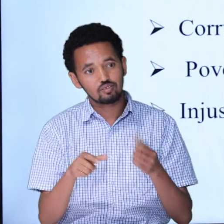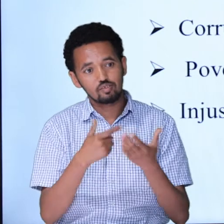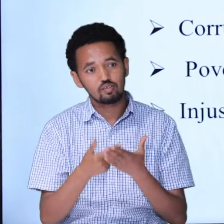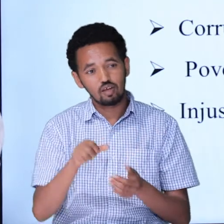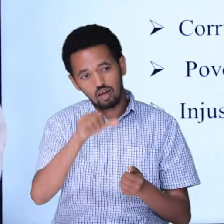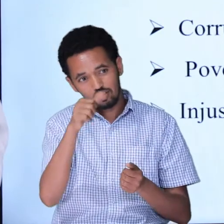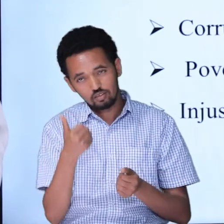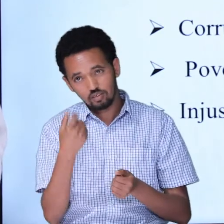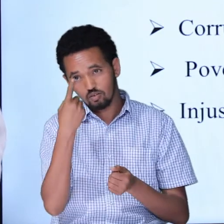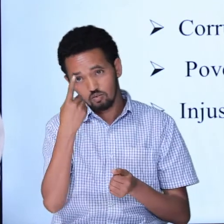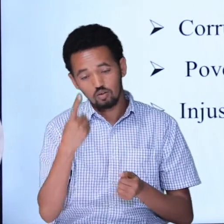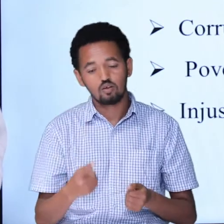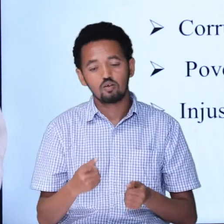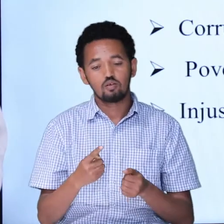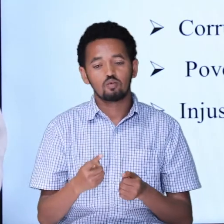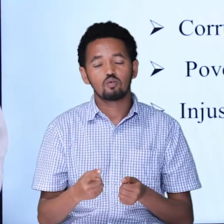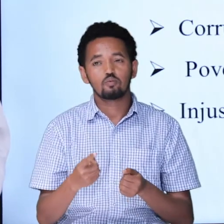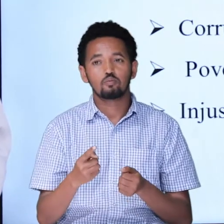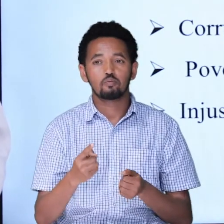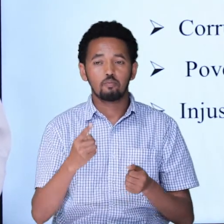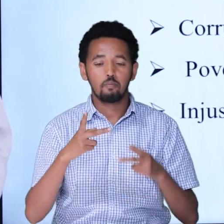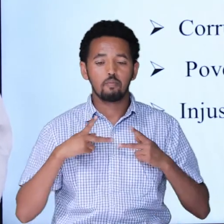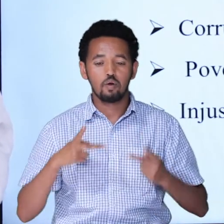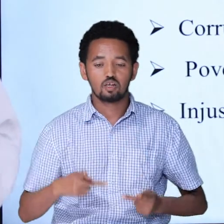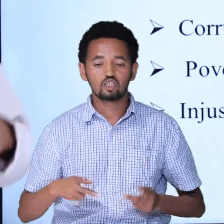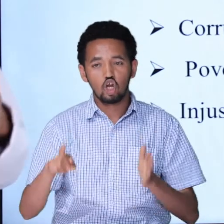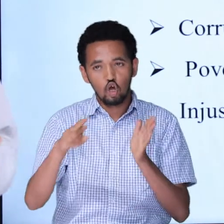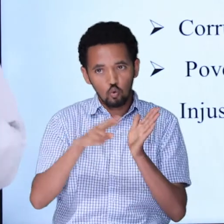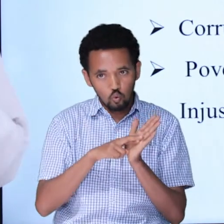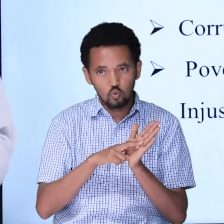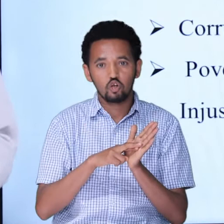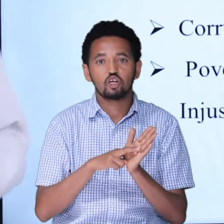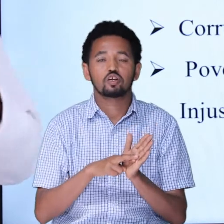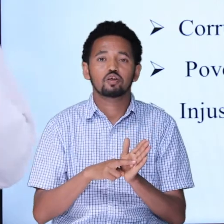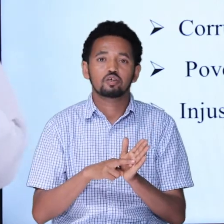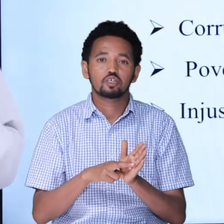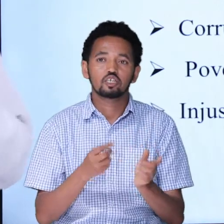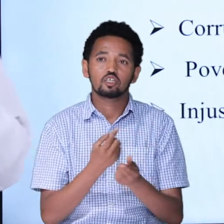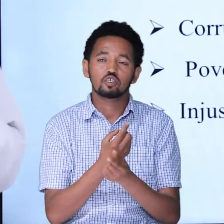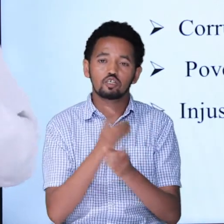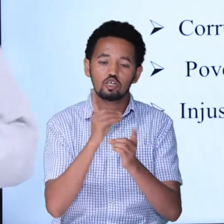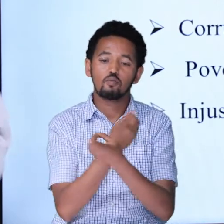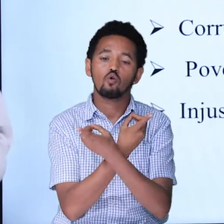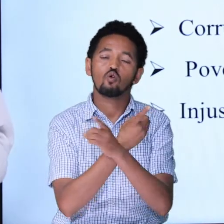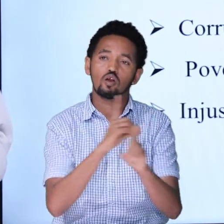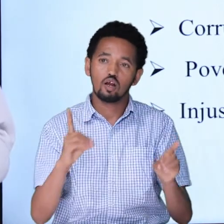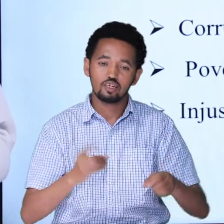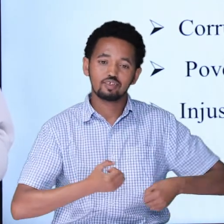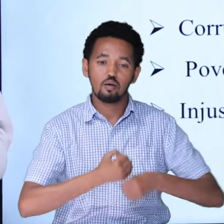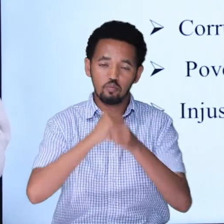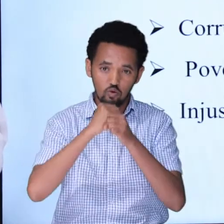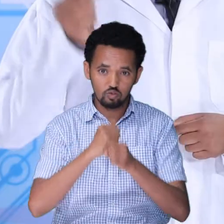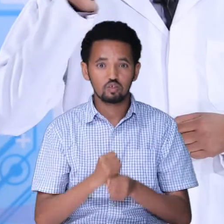other one party rule. One party. Democracy supports the multi-party system, but